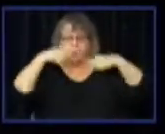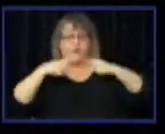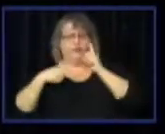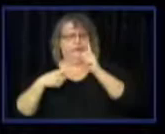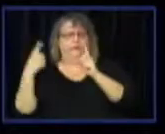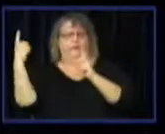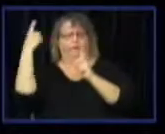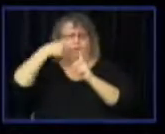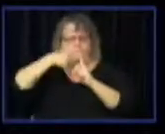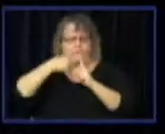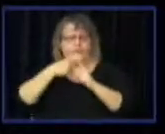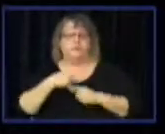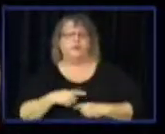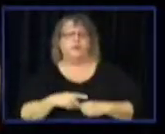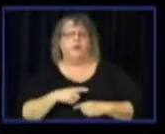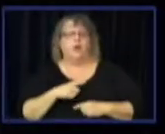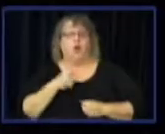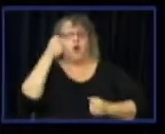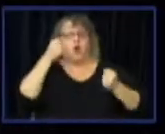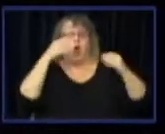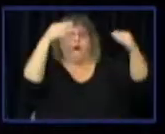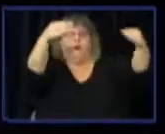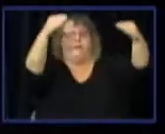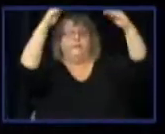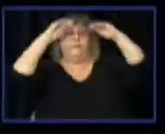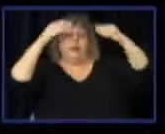garage doors falling on your head, your own car